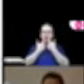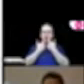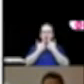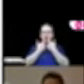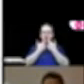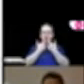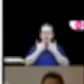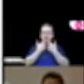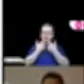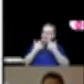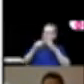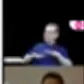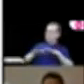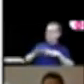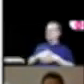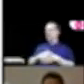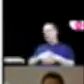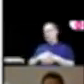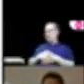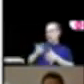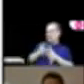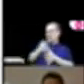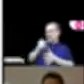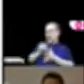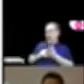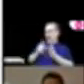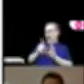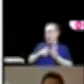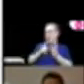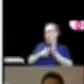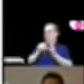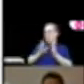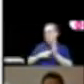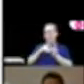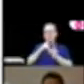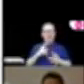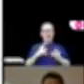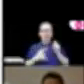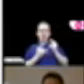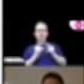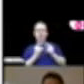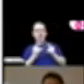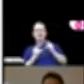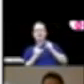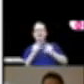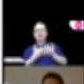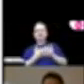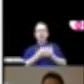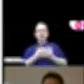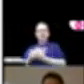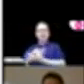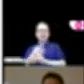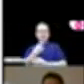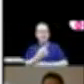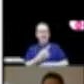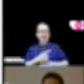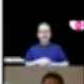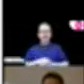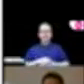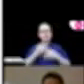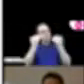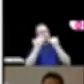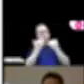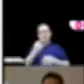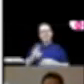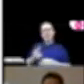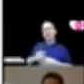not giving asylum for people who are running away from sexuality. So on that day, he agreed that, okay, no,